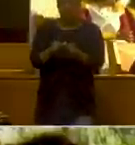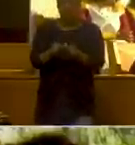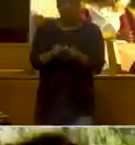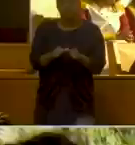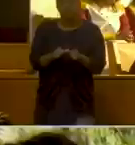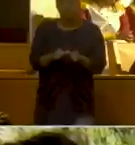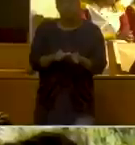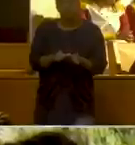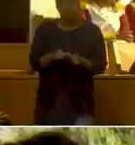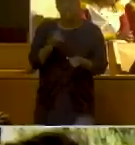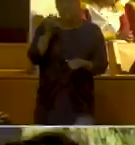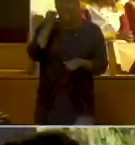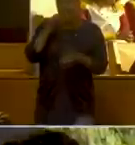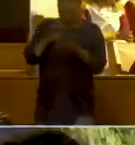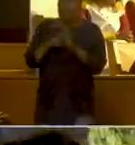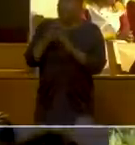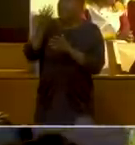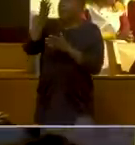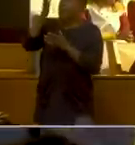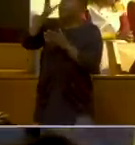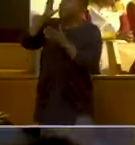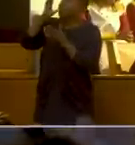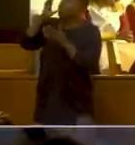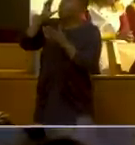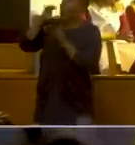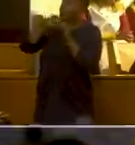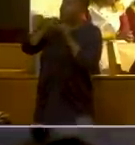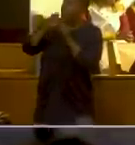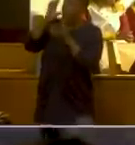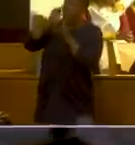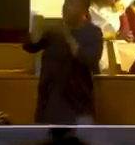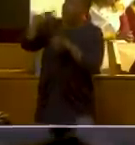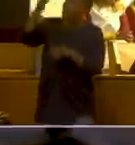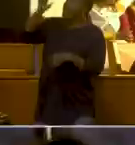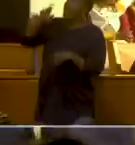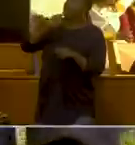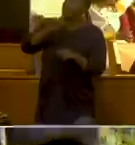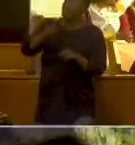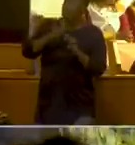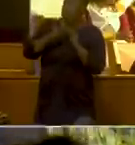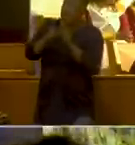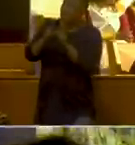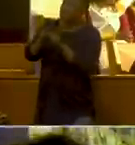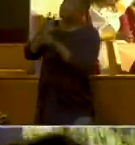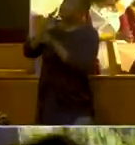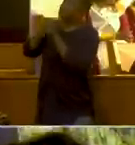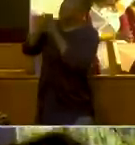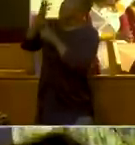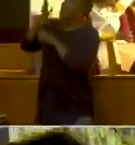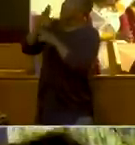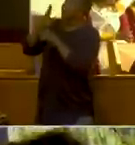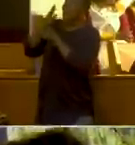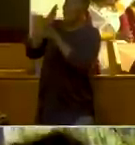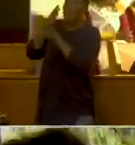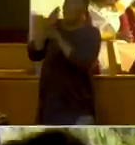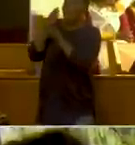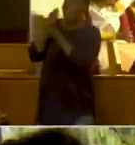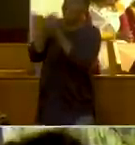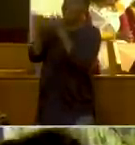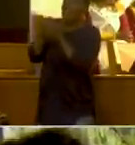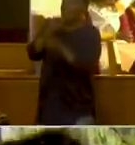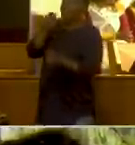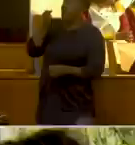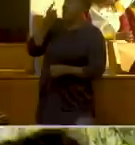Yes. Even if that just means believing that God is real, and continuing to talk to God even when you don't get what you're talking about.